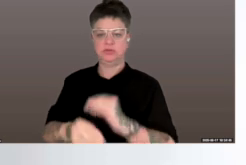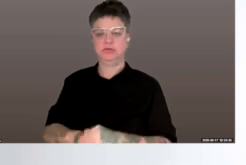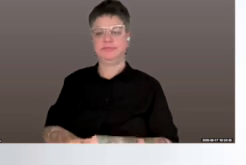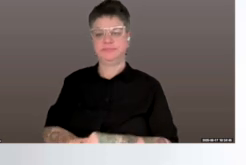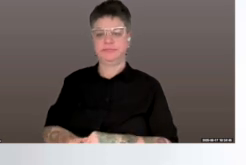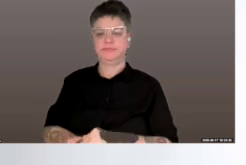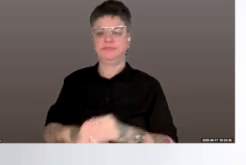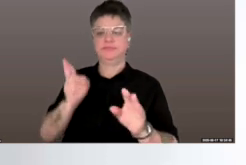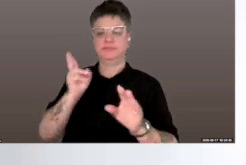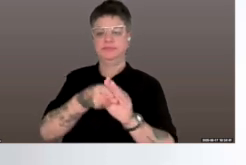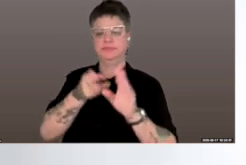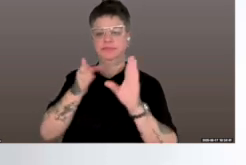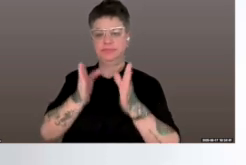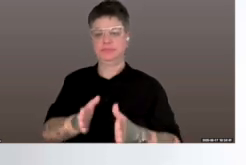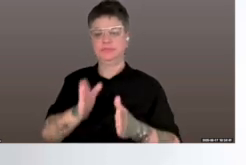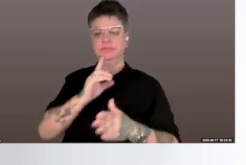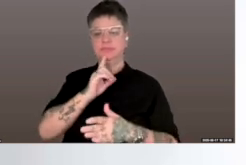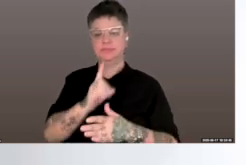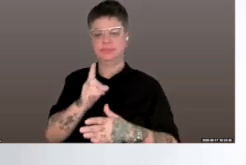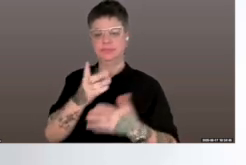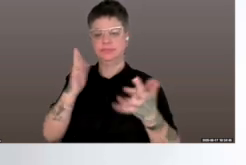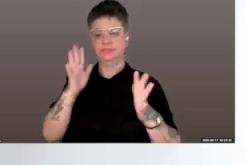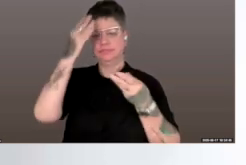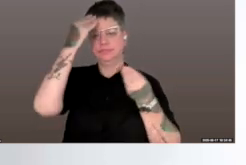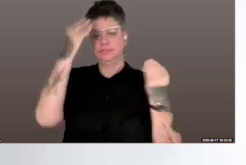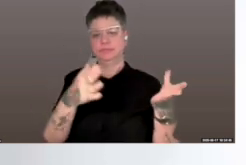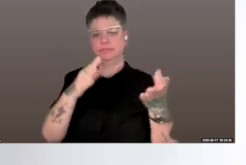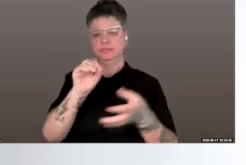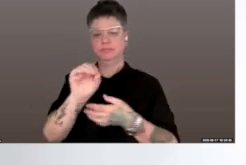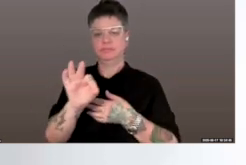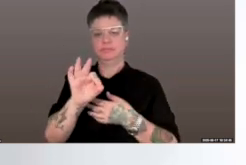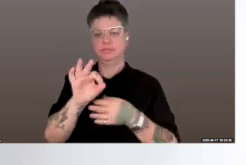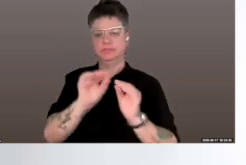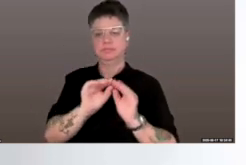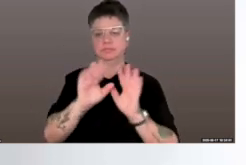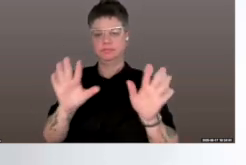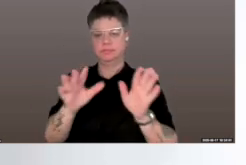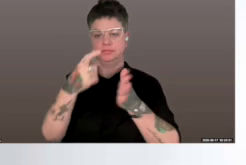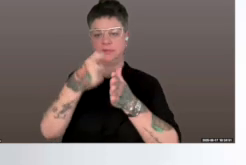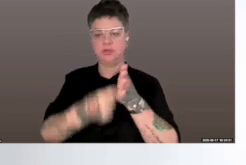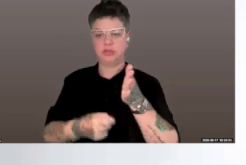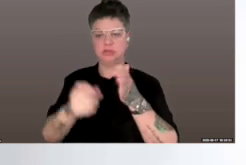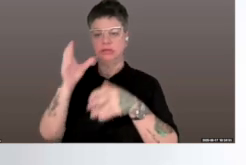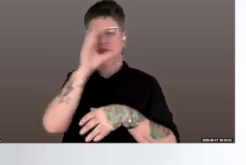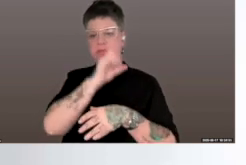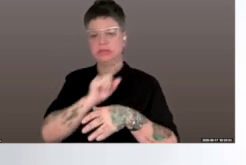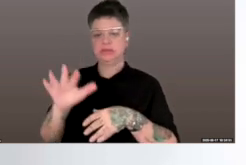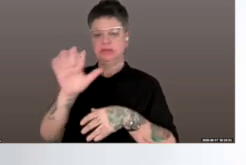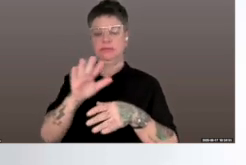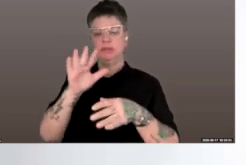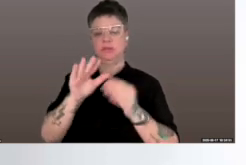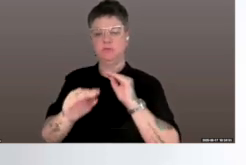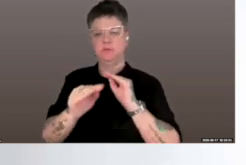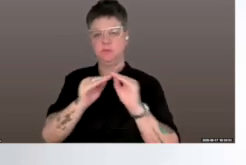amount. Again, the participant would be informed of the final cost before choosing